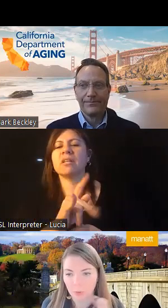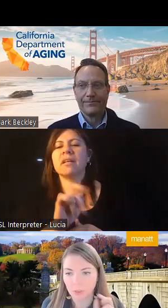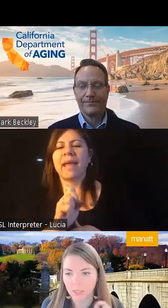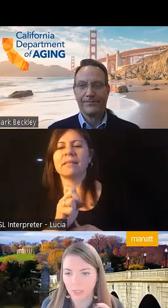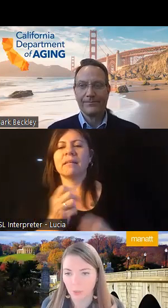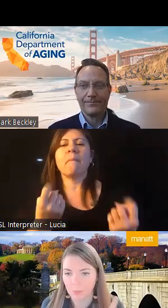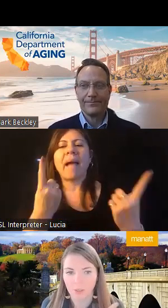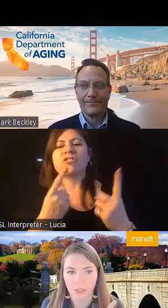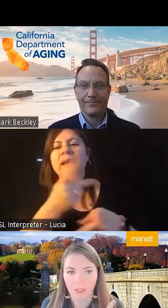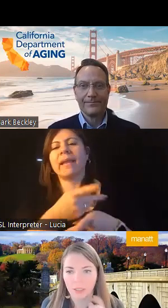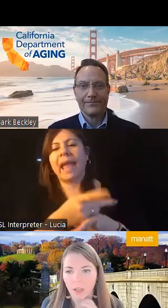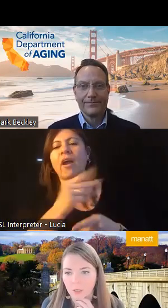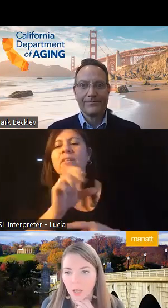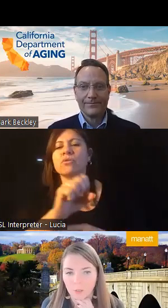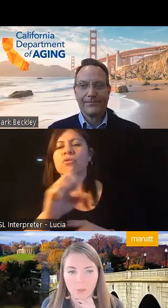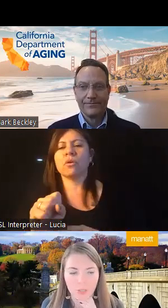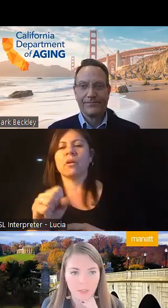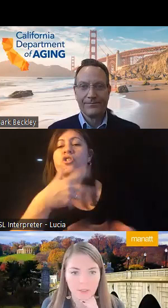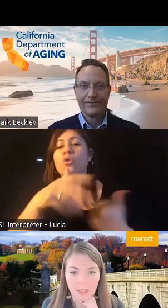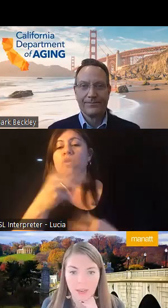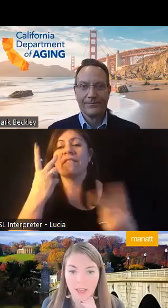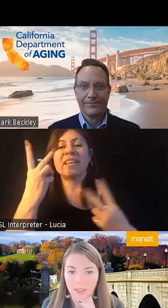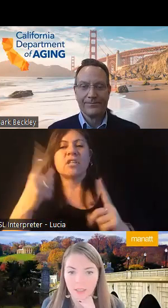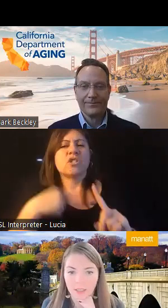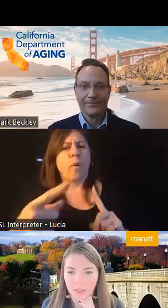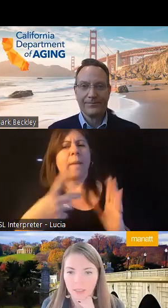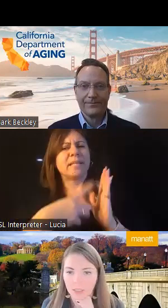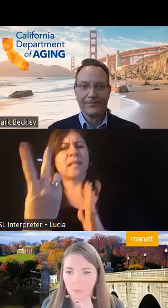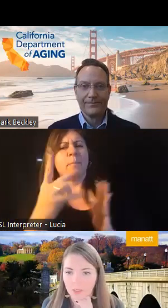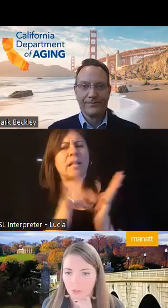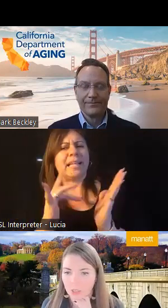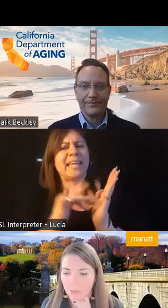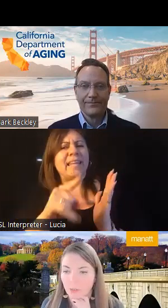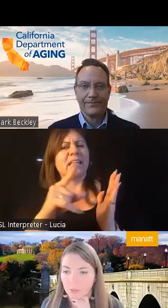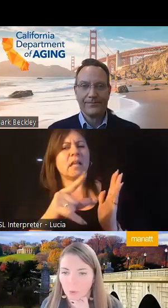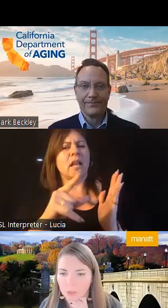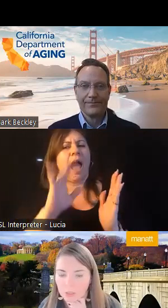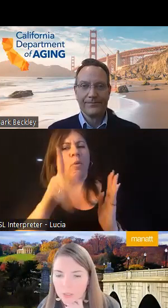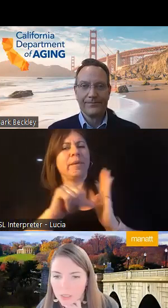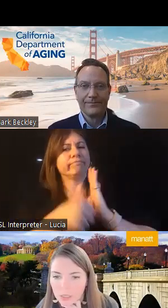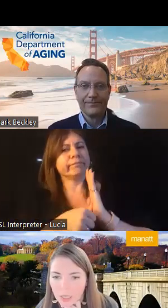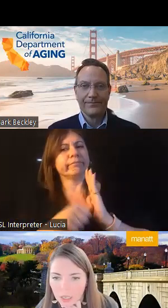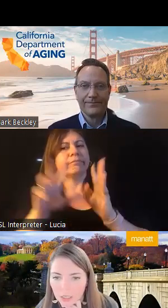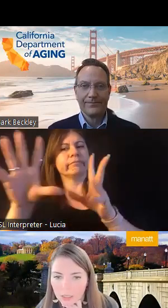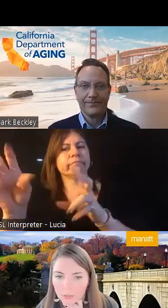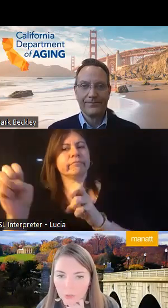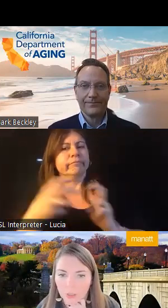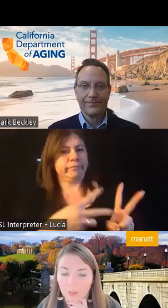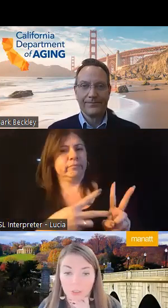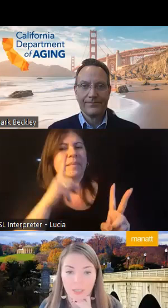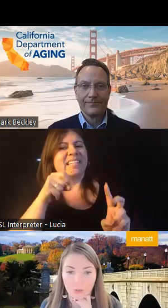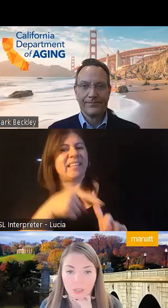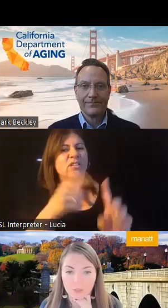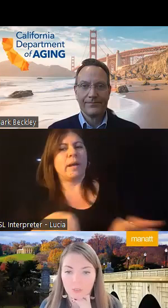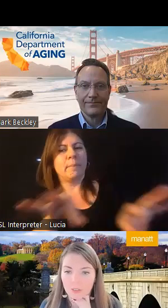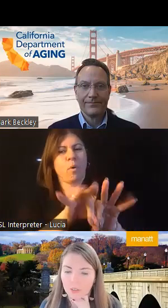of double clicking what I'm hearing on a few of these and highlighting that these are especially important for